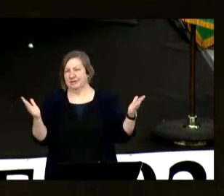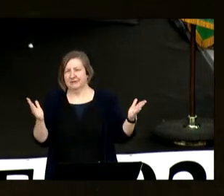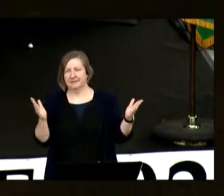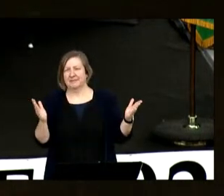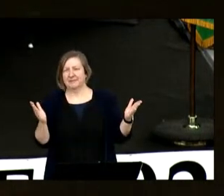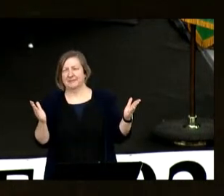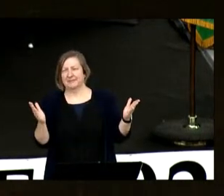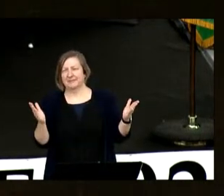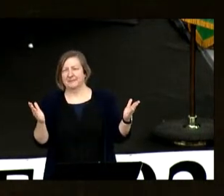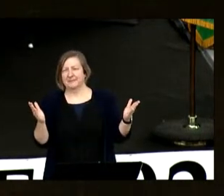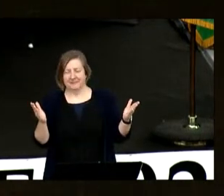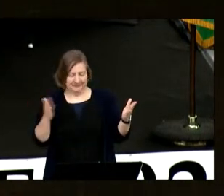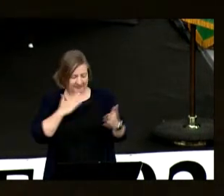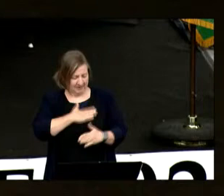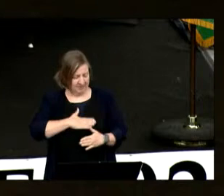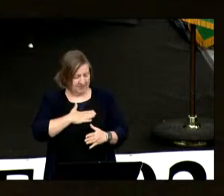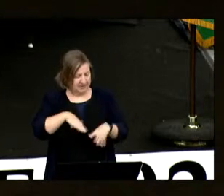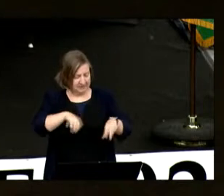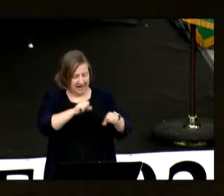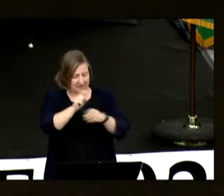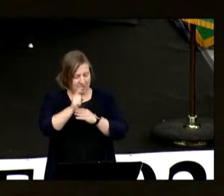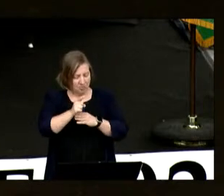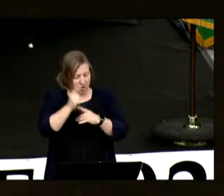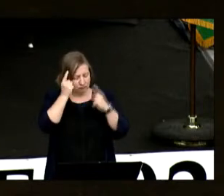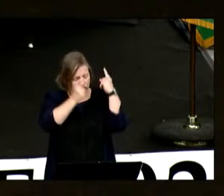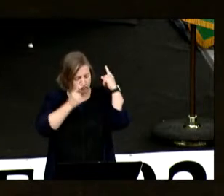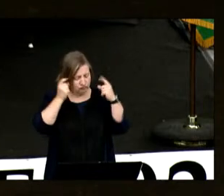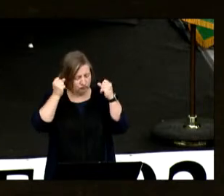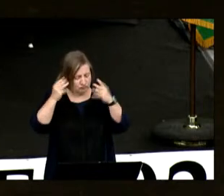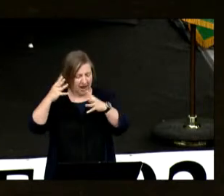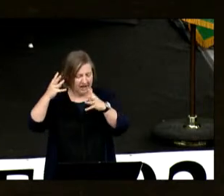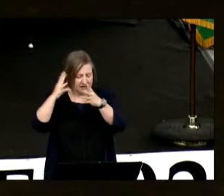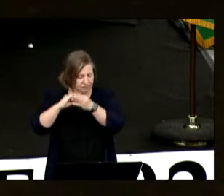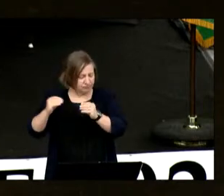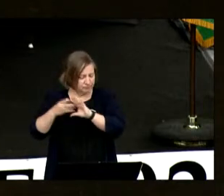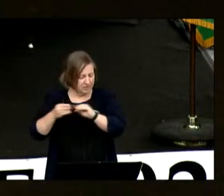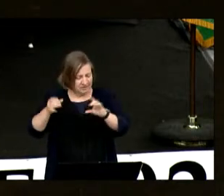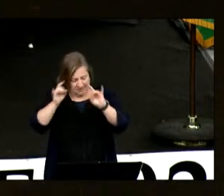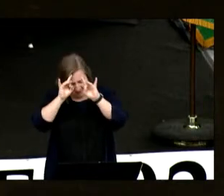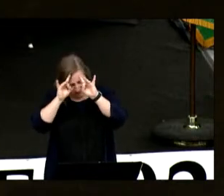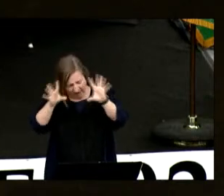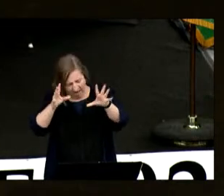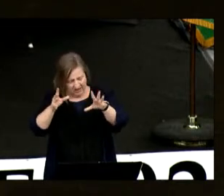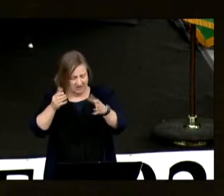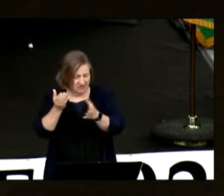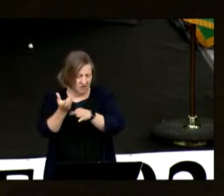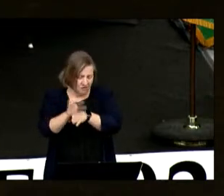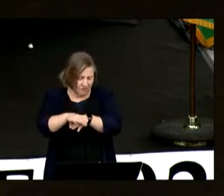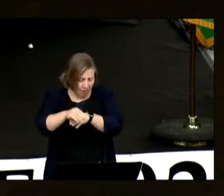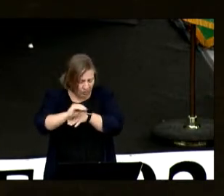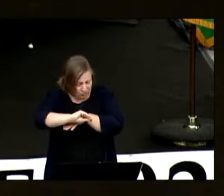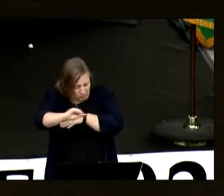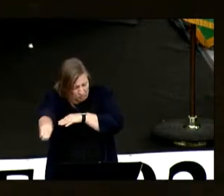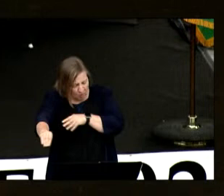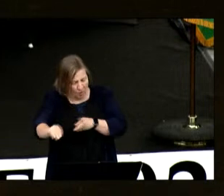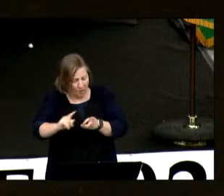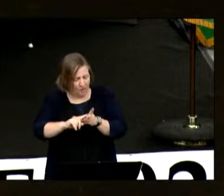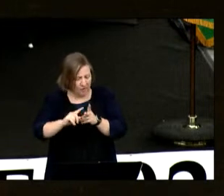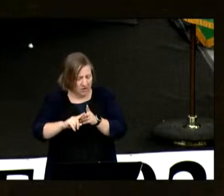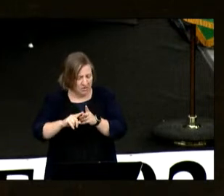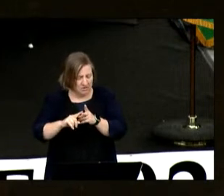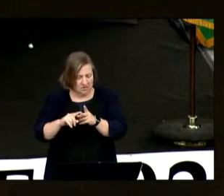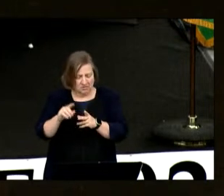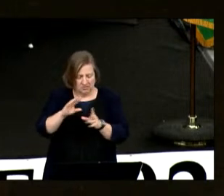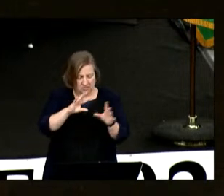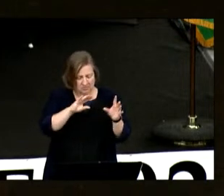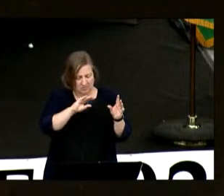community. Please take a moment to consider the many legacies of violence, displacement, migration, and settlement that bring